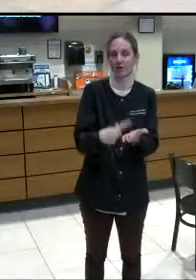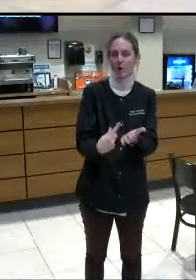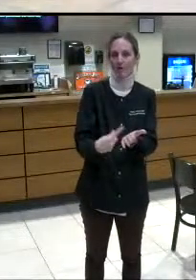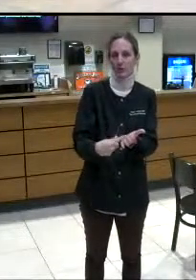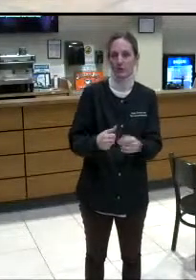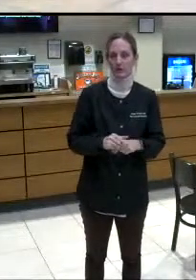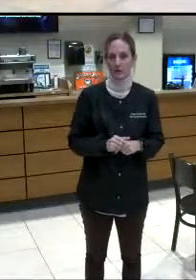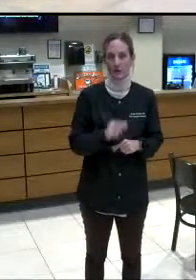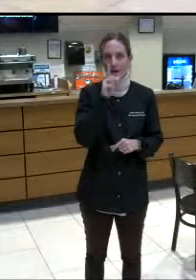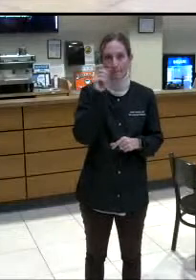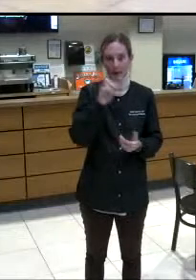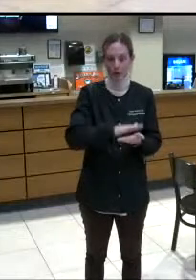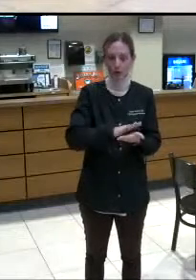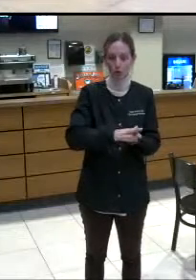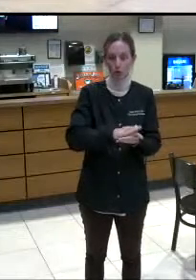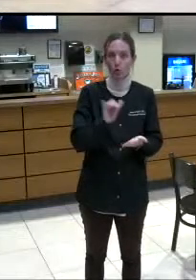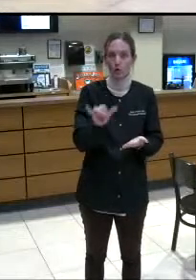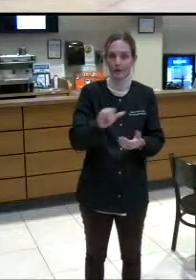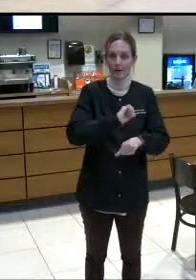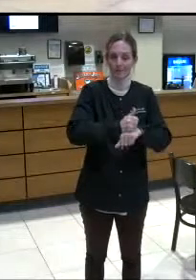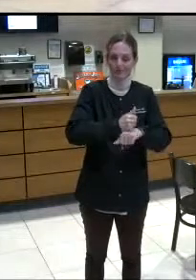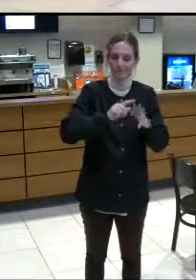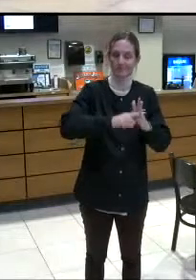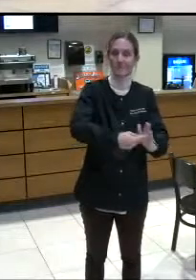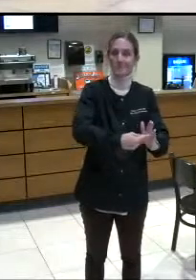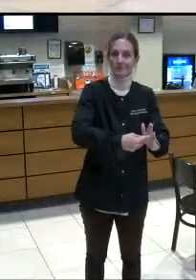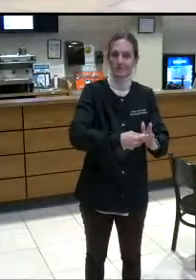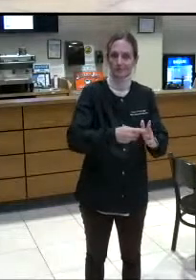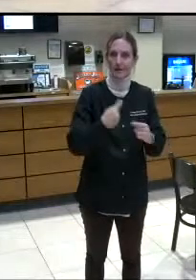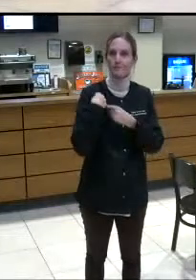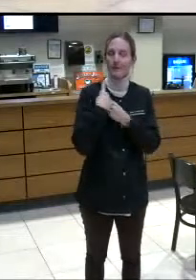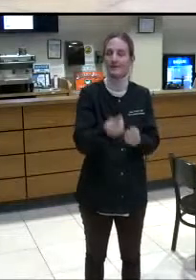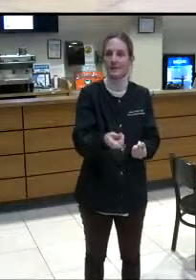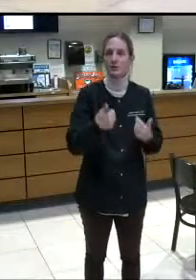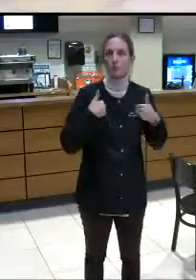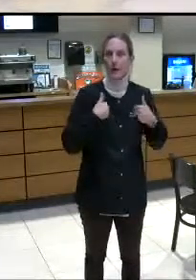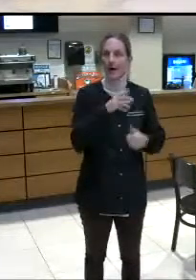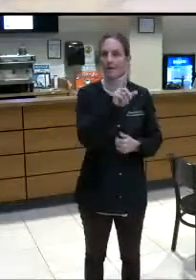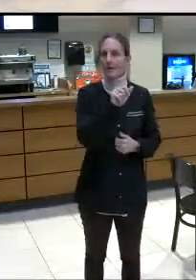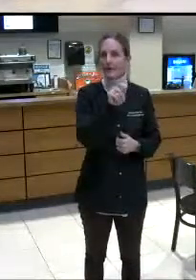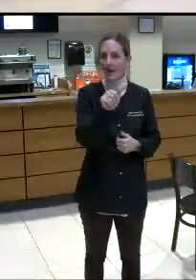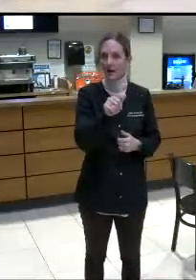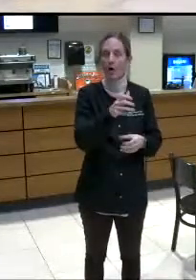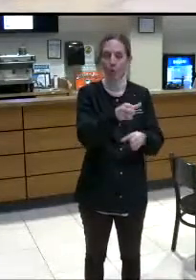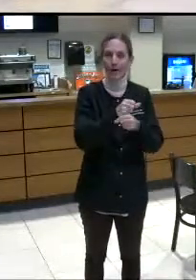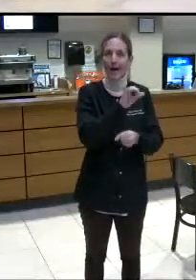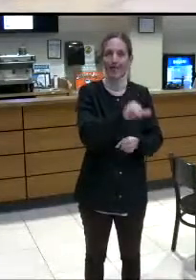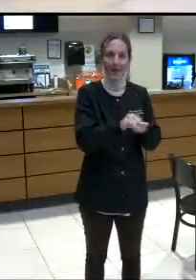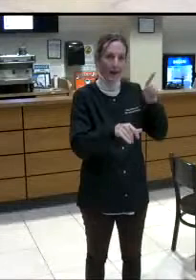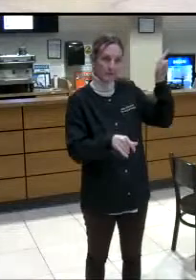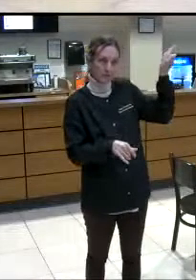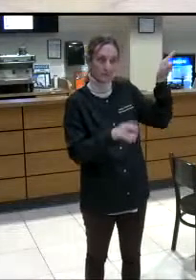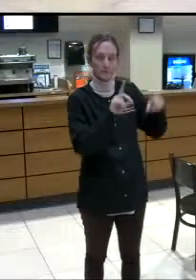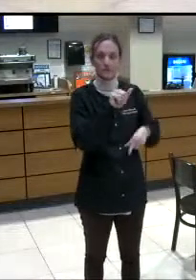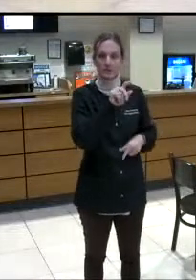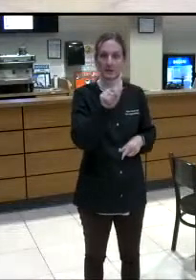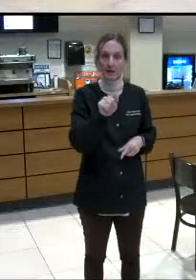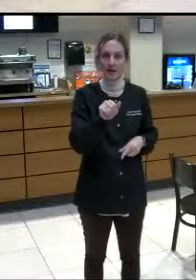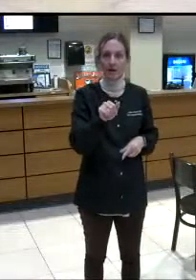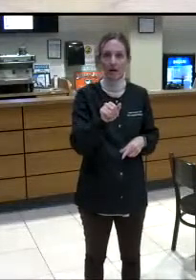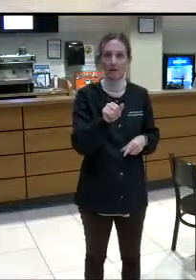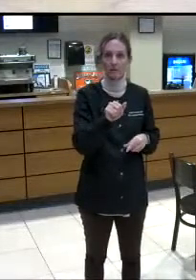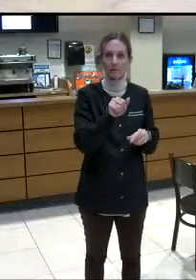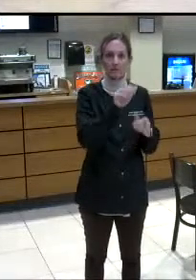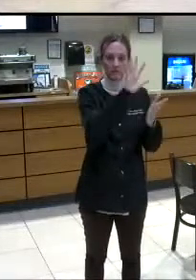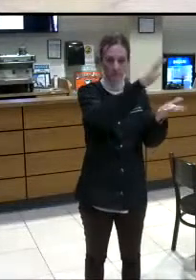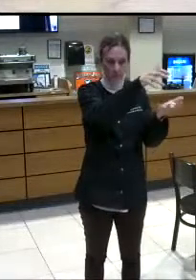have implemented have been since that we had this data. So we took this data snapshot, and then schools decided